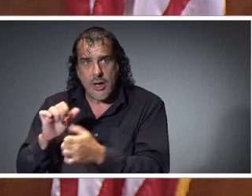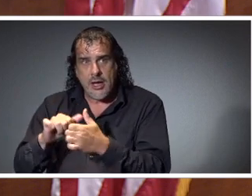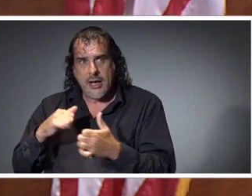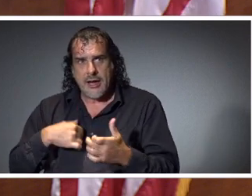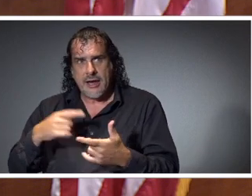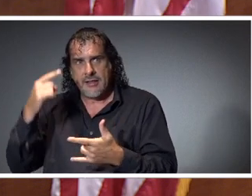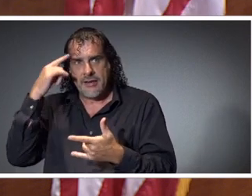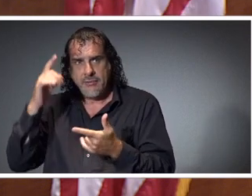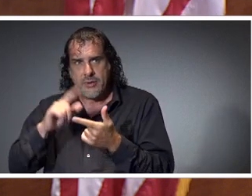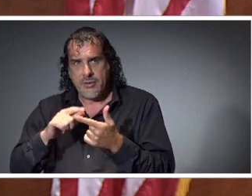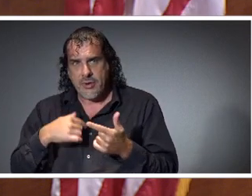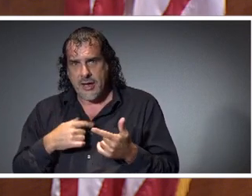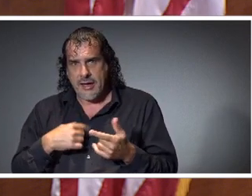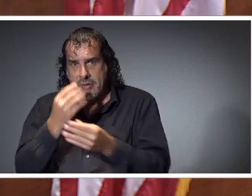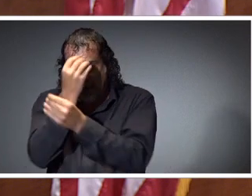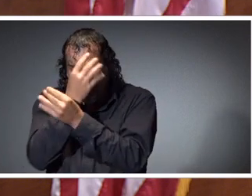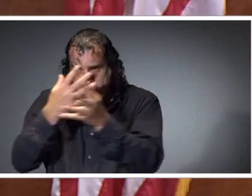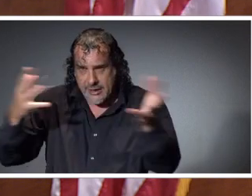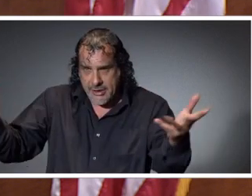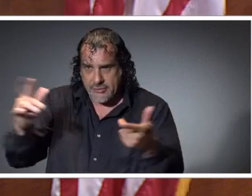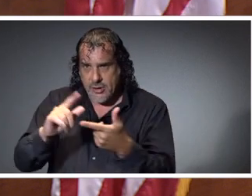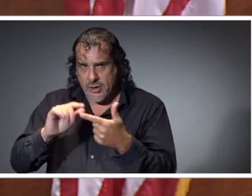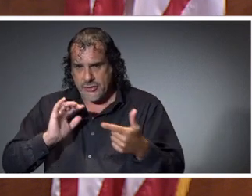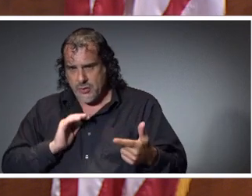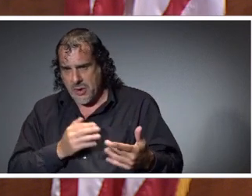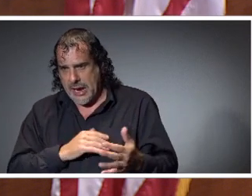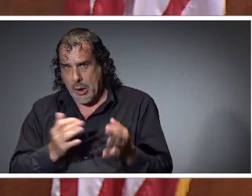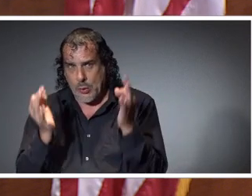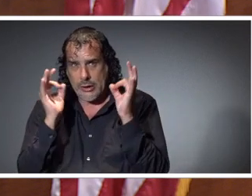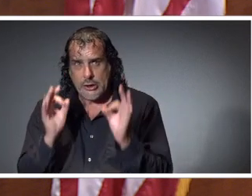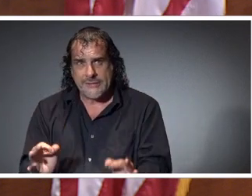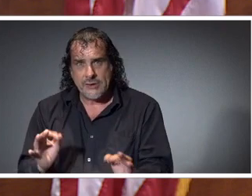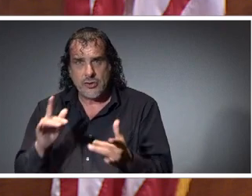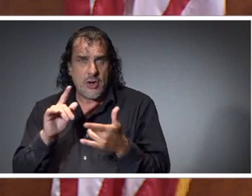to our decision as to whether or not we're going to